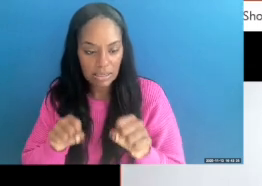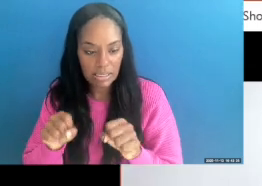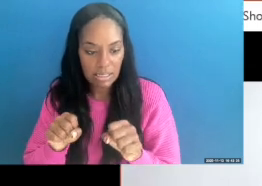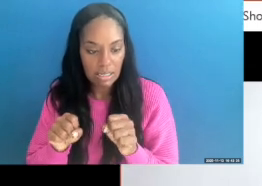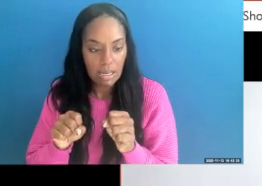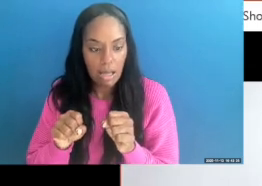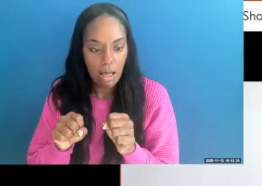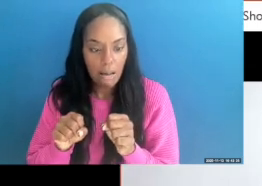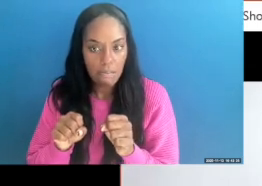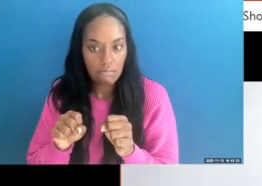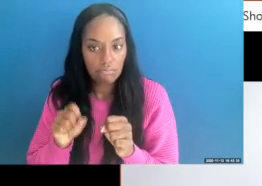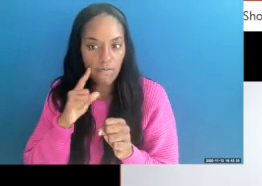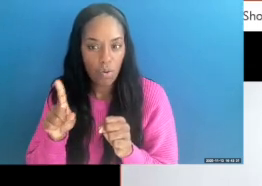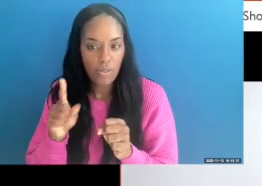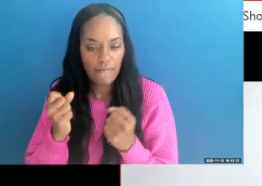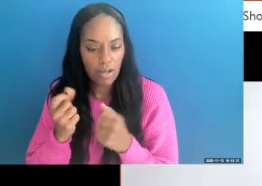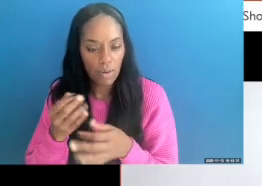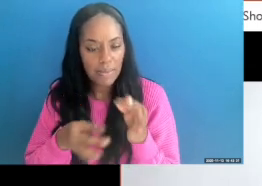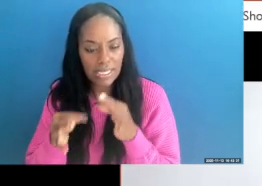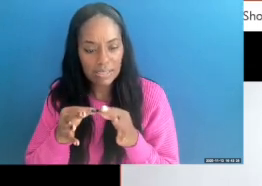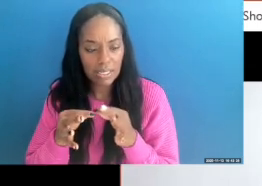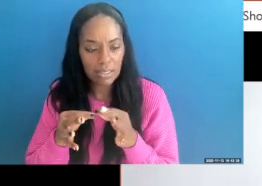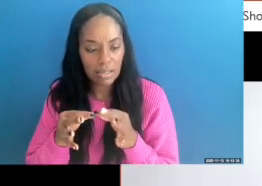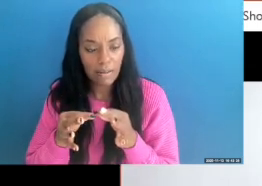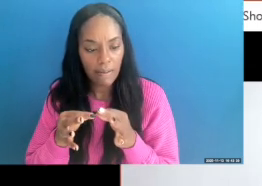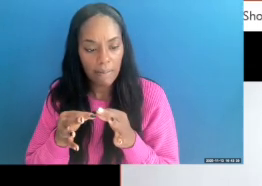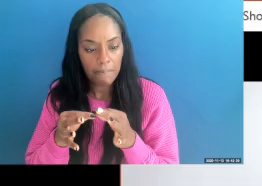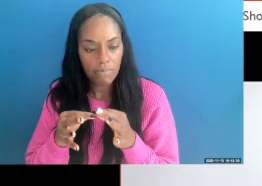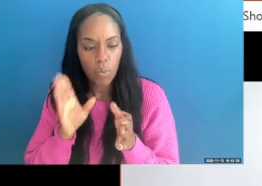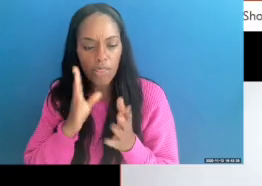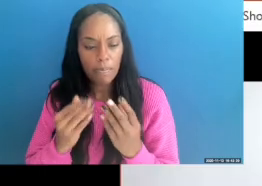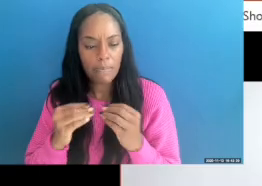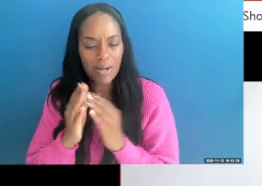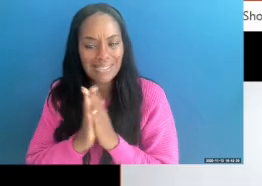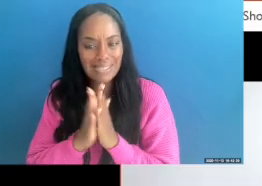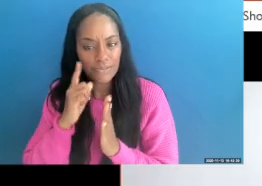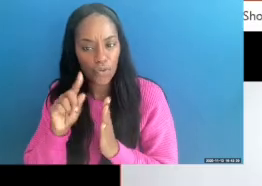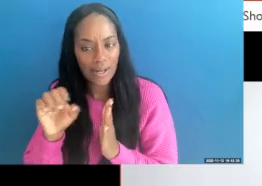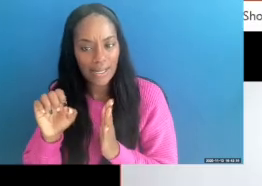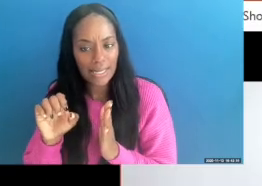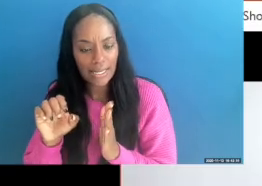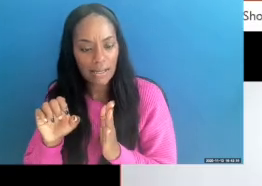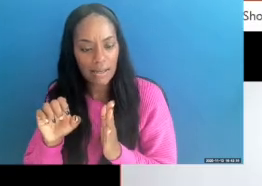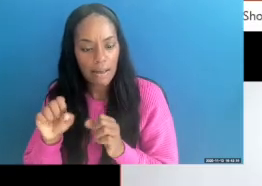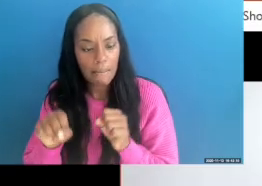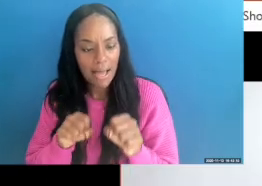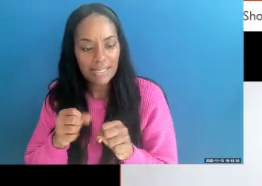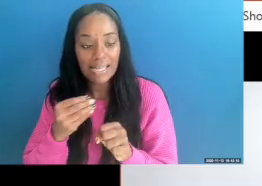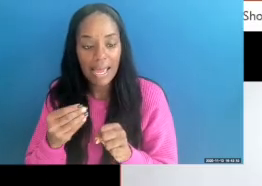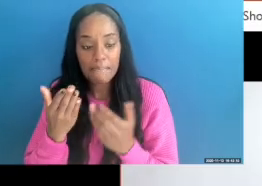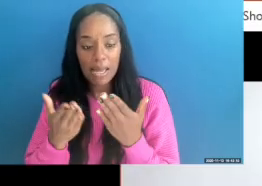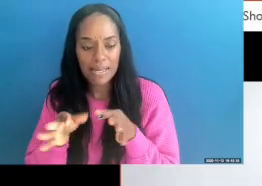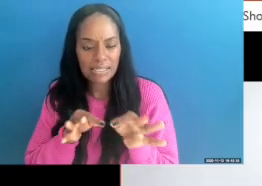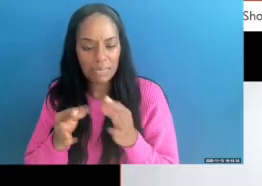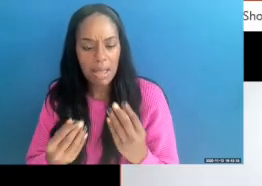only cars, or is that going to include further incentives for e-bikes? And also, just if you could maybe explain a little